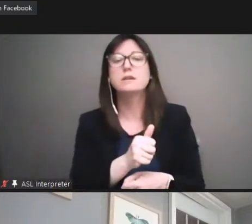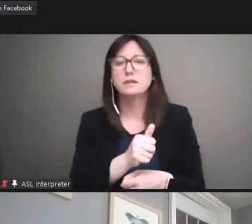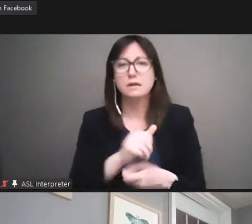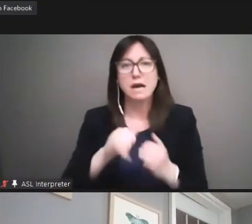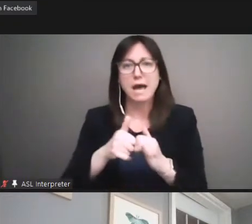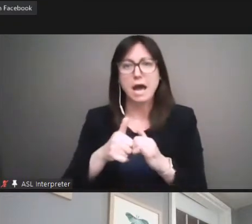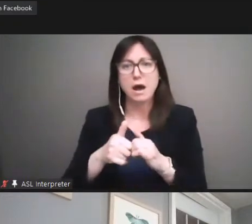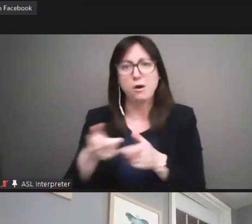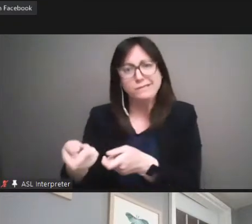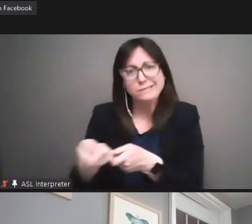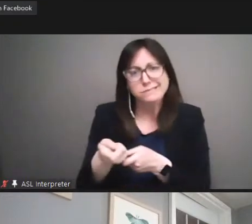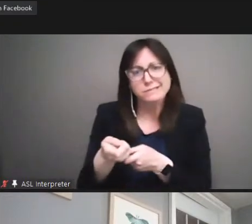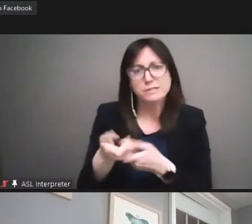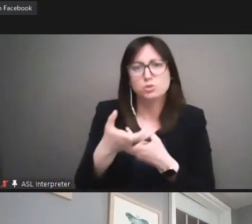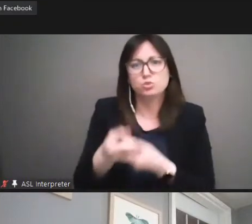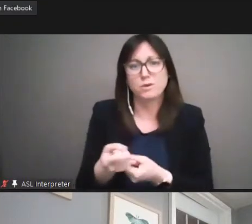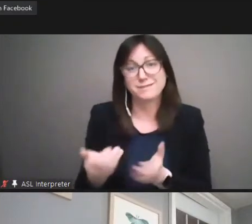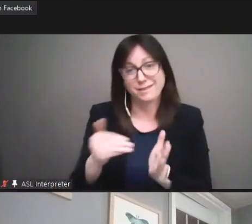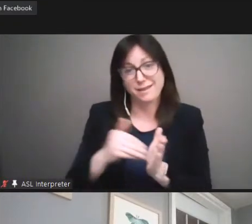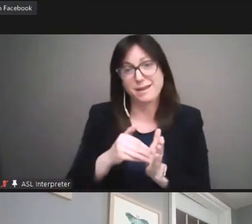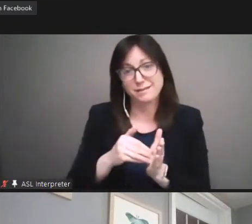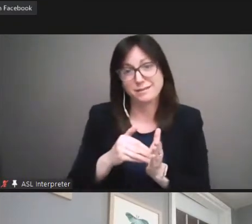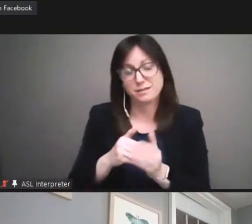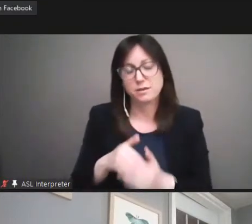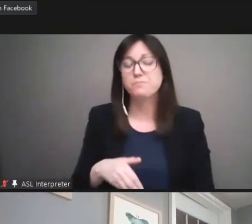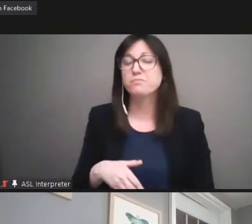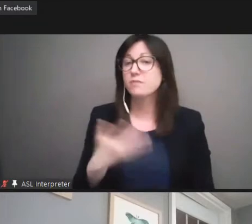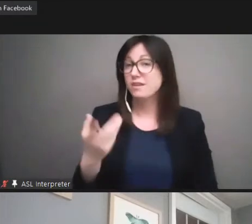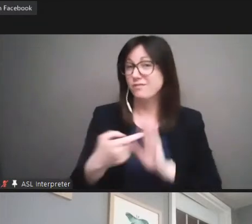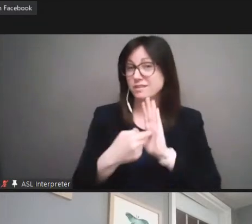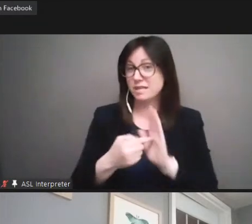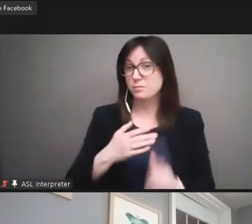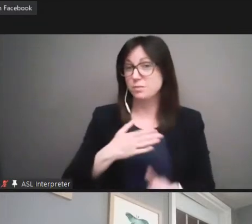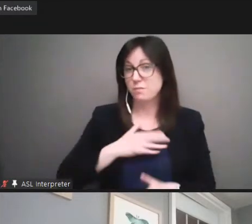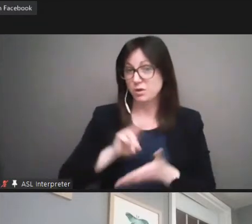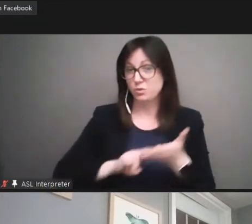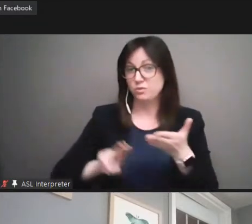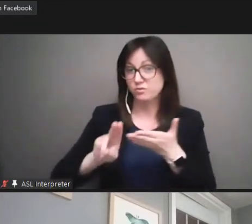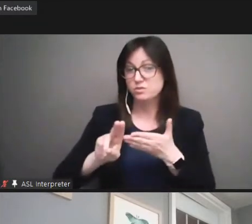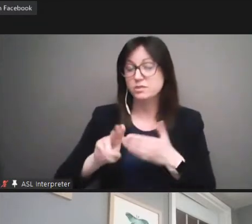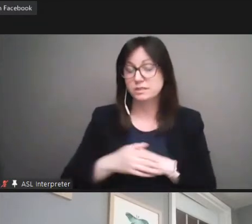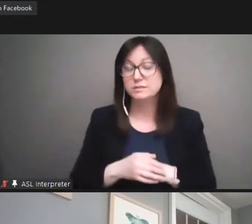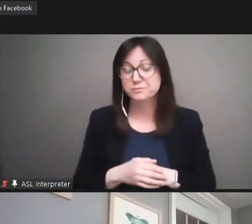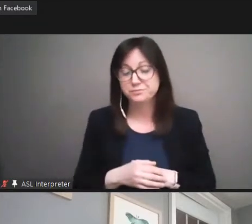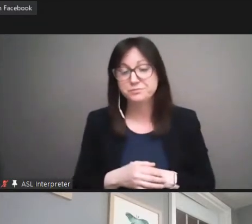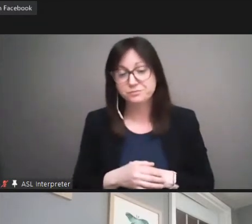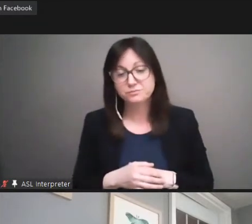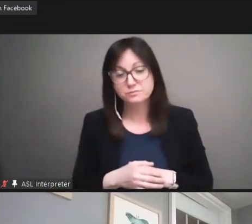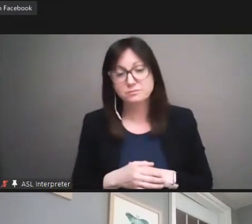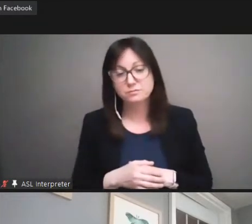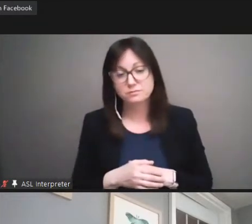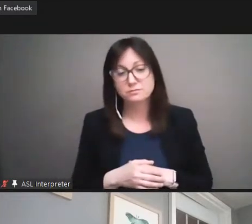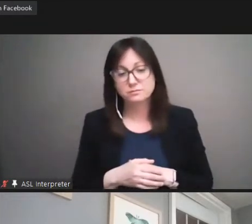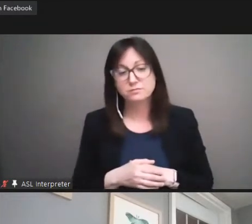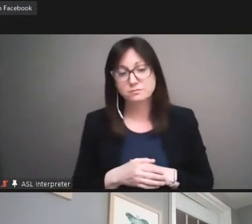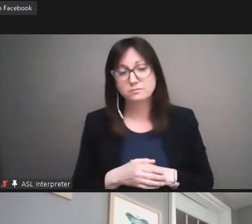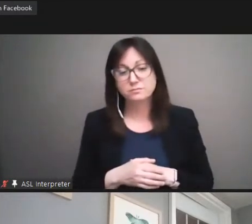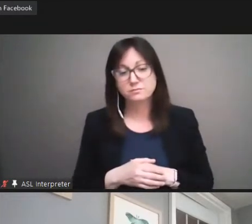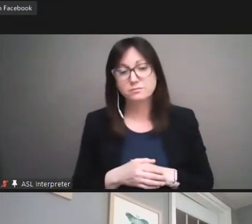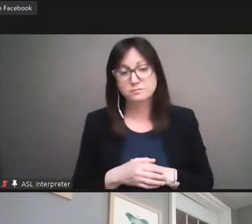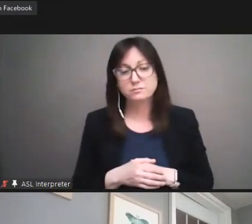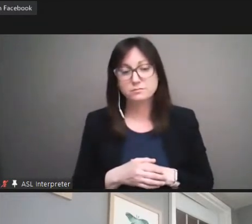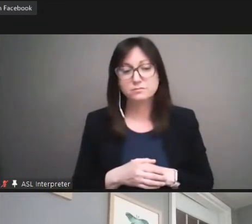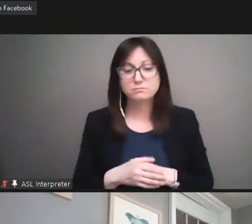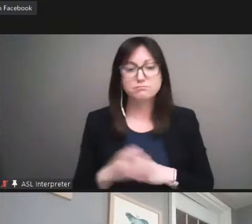key example of that at my own university recently, and I think perhaps more largely since